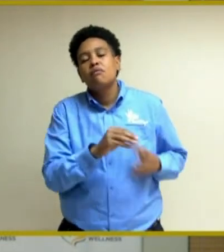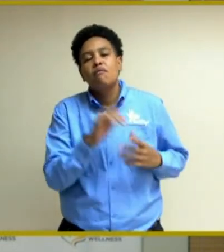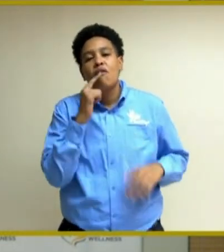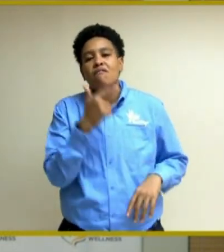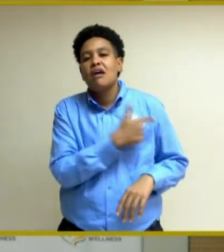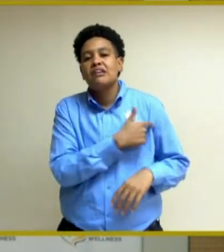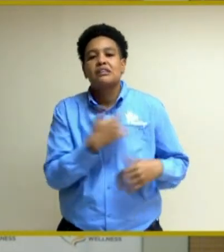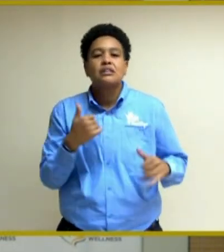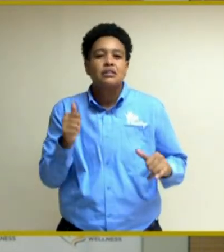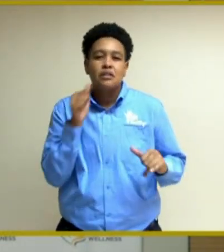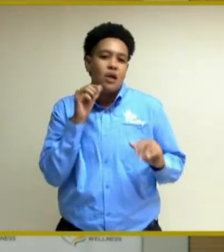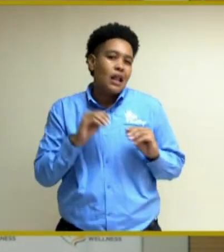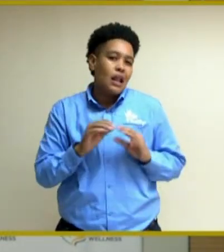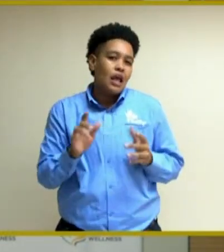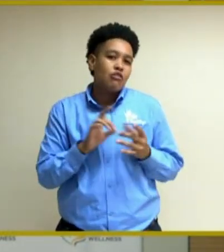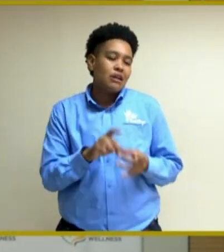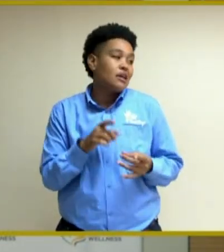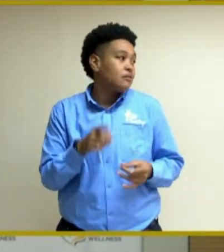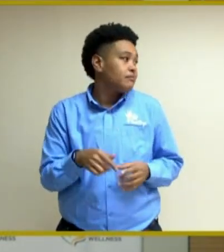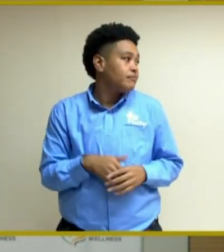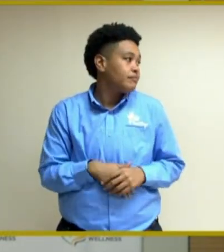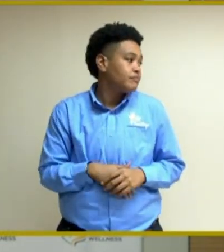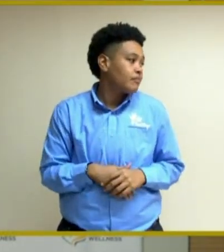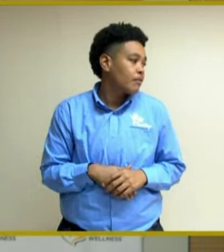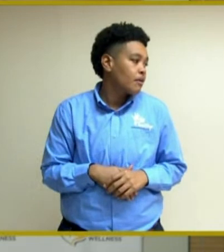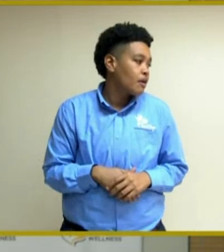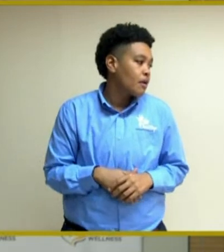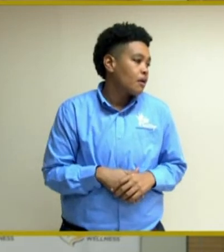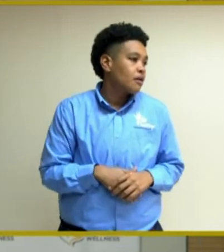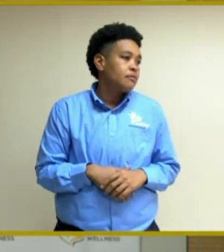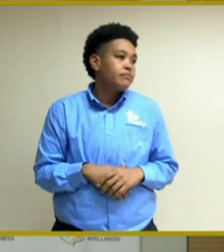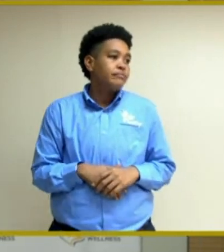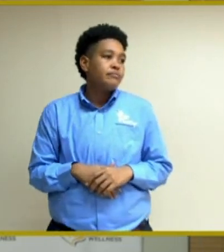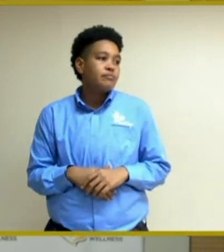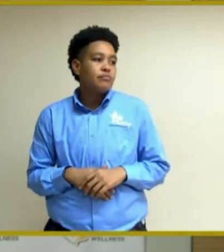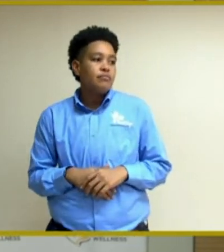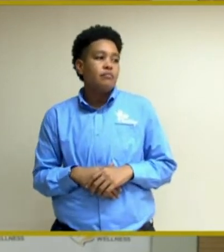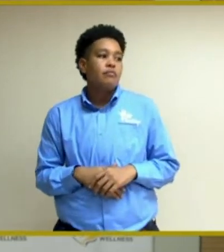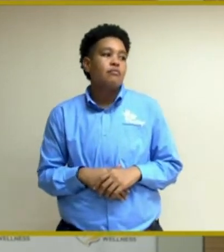I'm still not quite clear on that. And secondly,